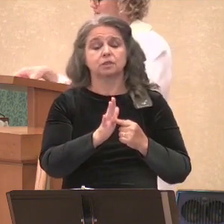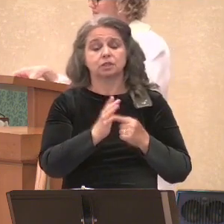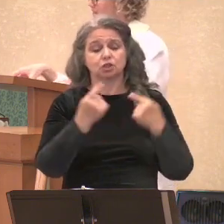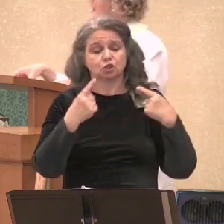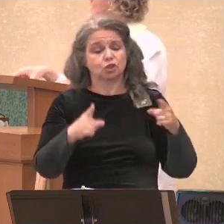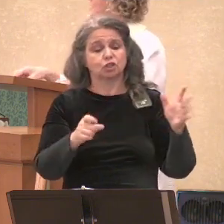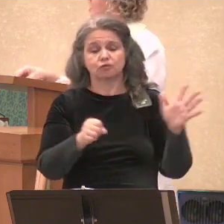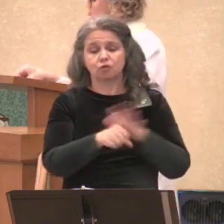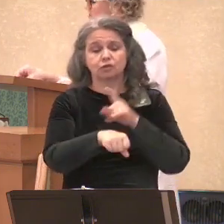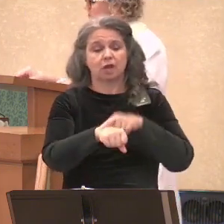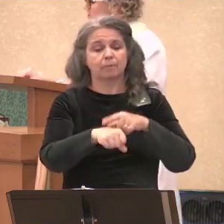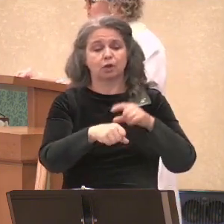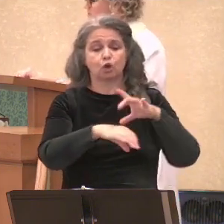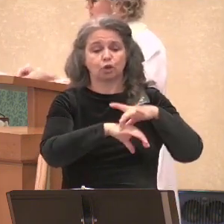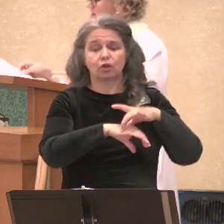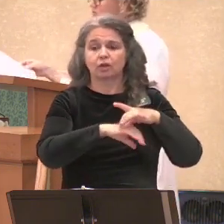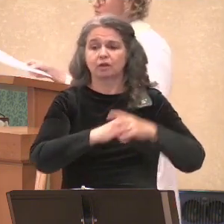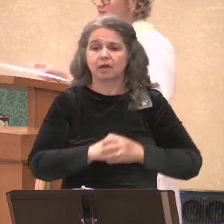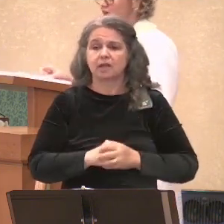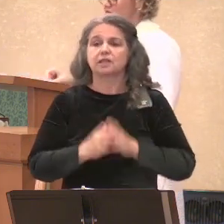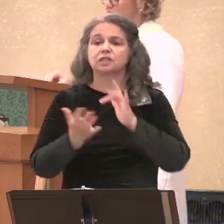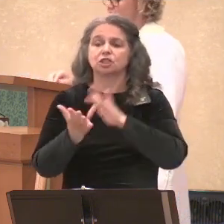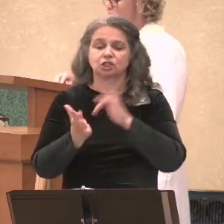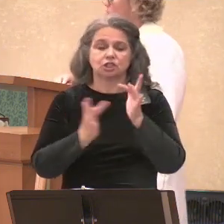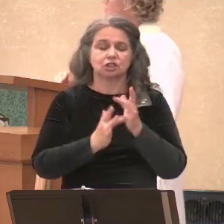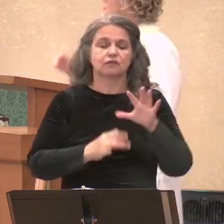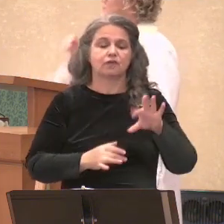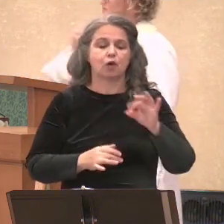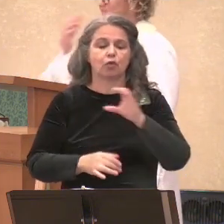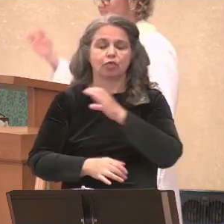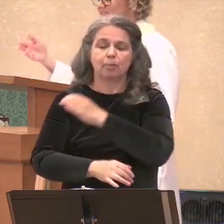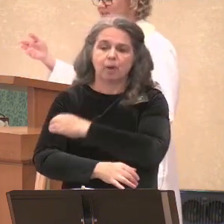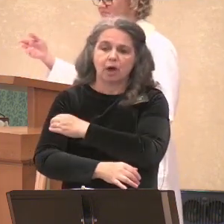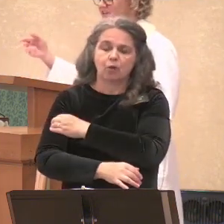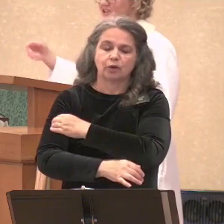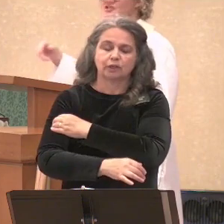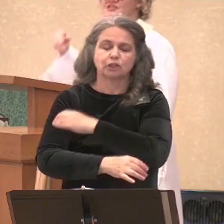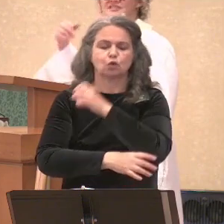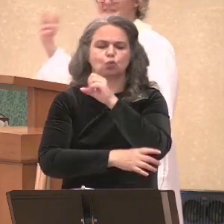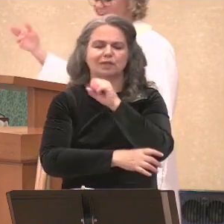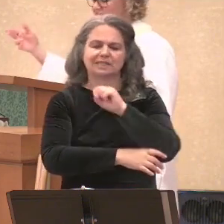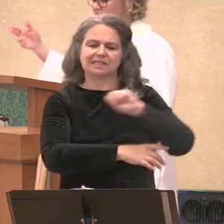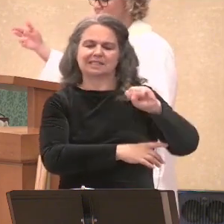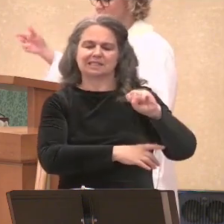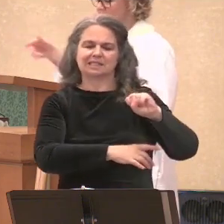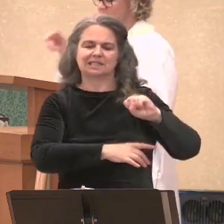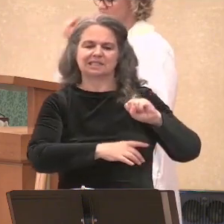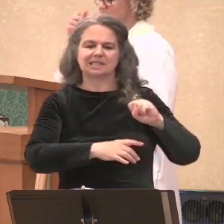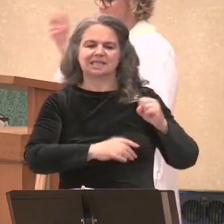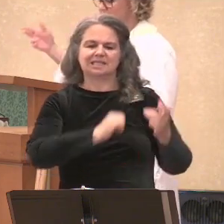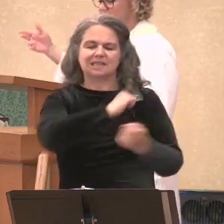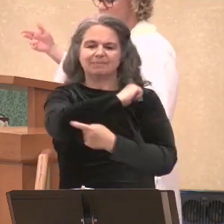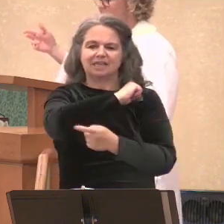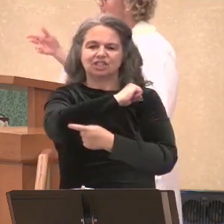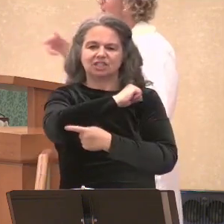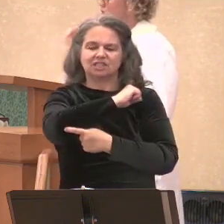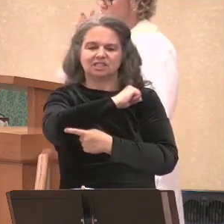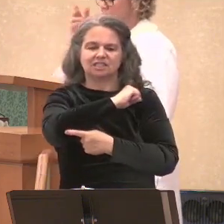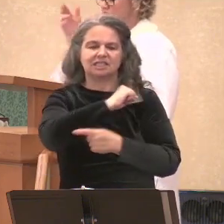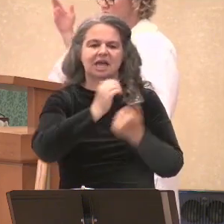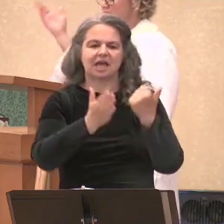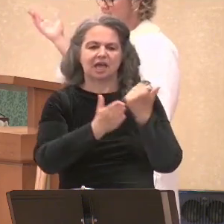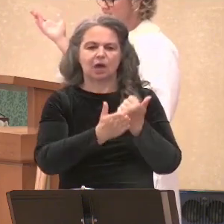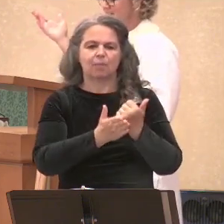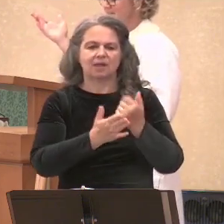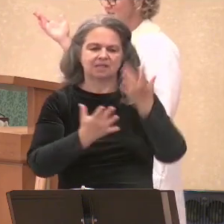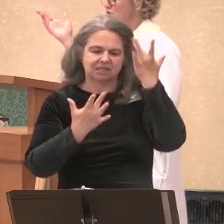along? Jesus found the power to resist temptations, to cast out demons, to heal the sick, to